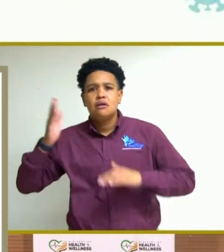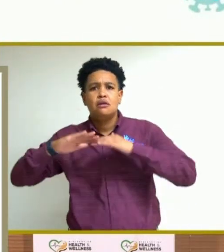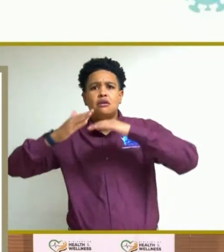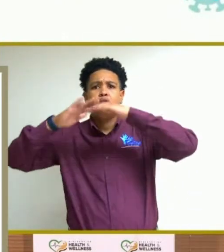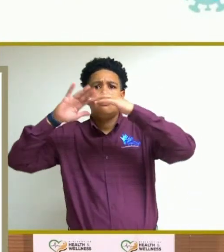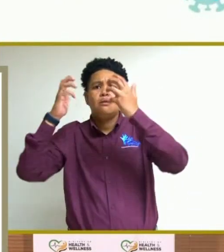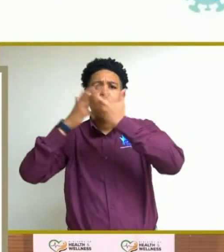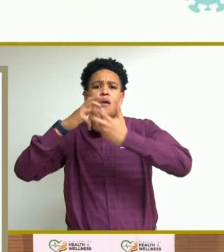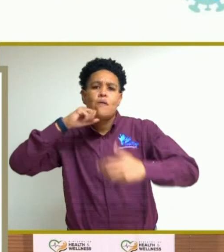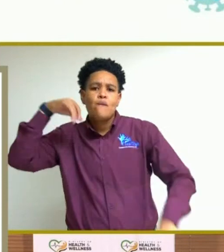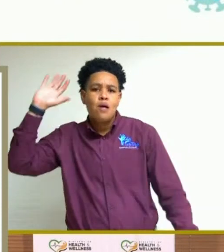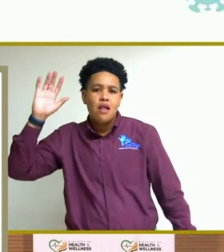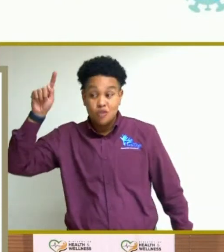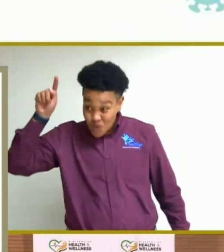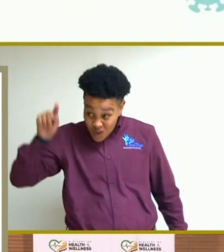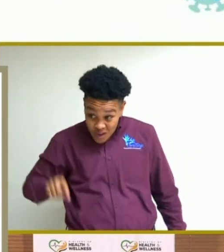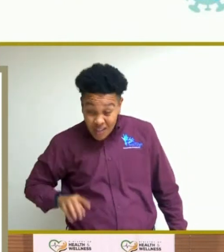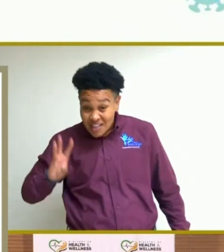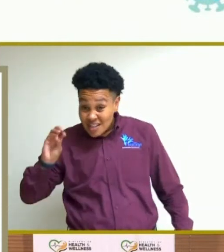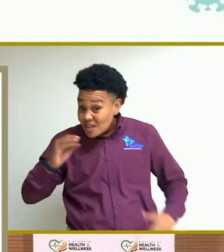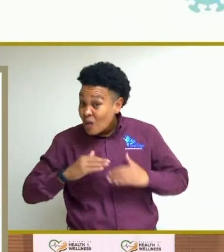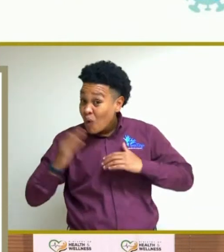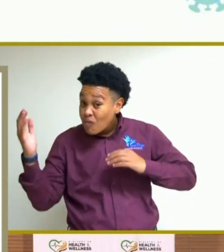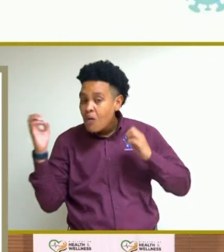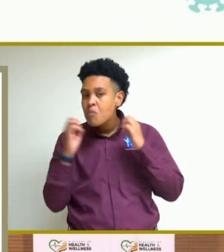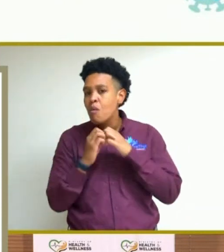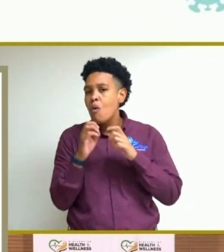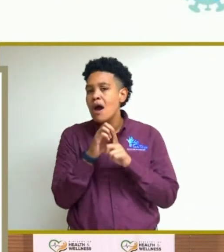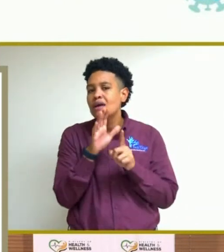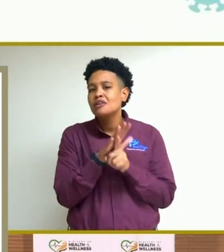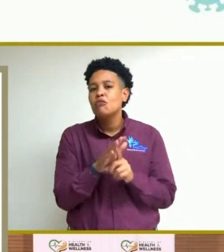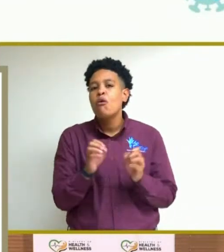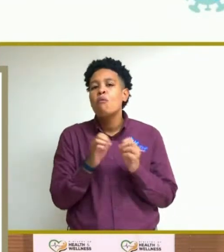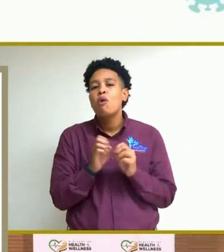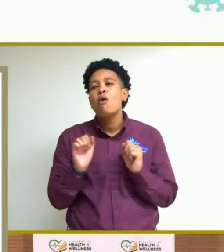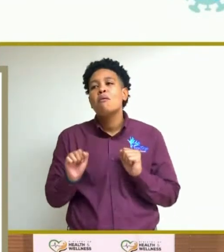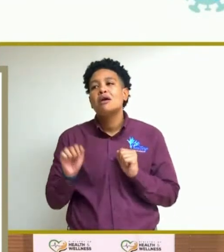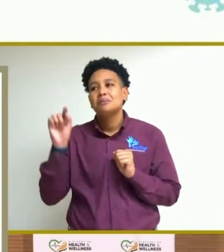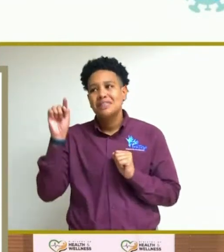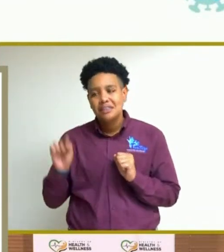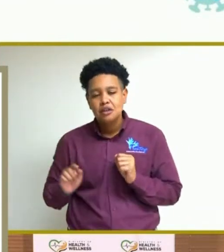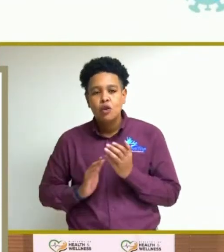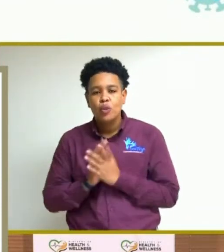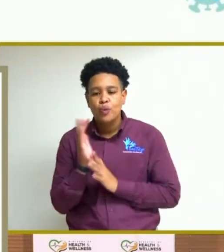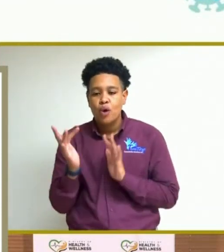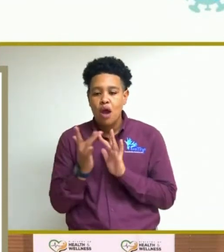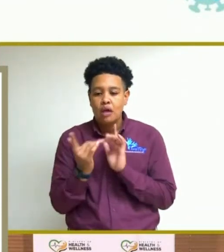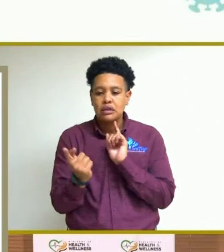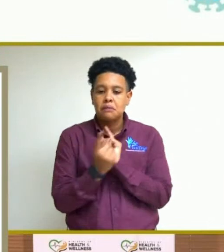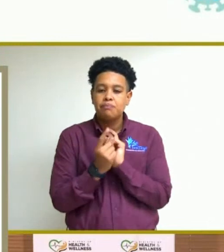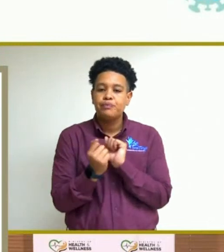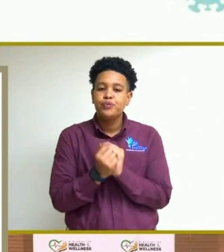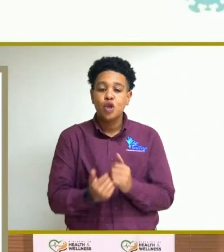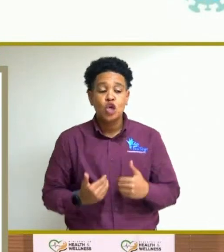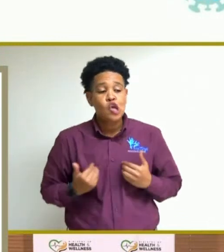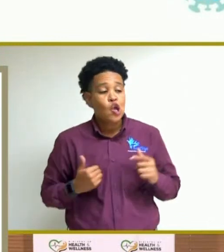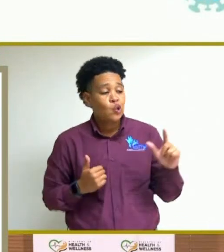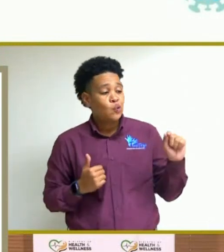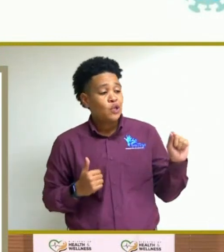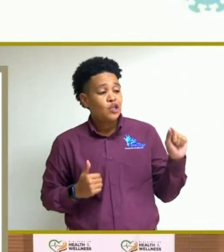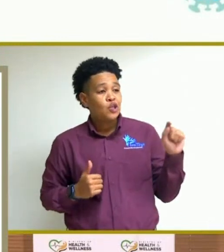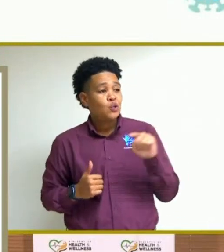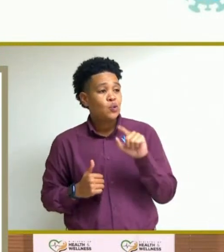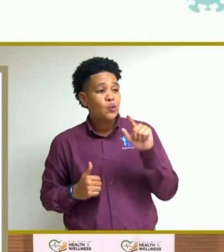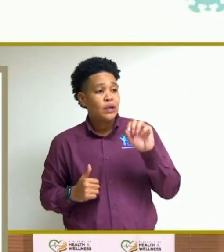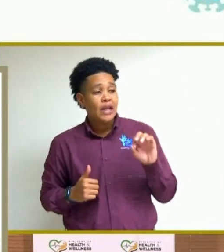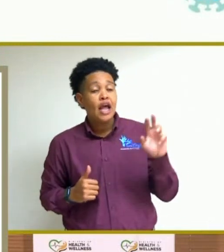these persons are becoming exposed more than likely through contact with the 20 to 29 and the